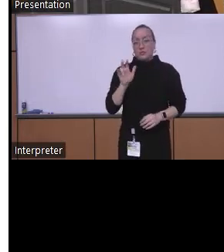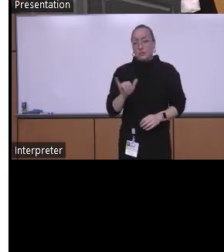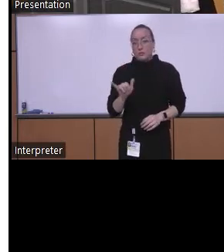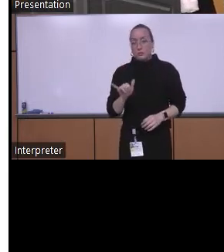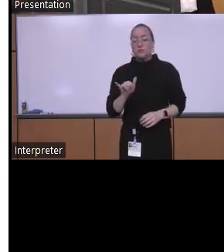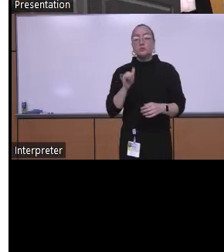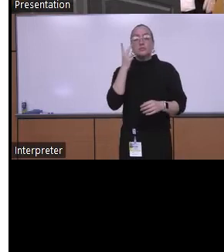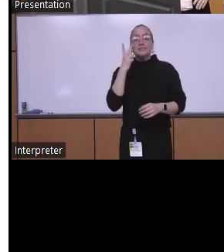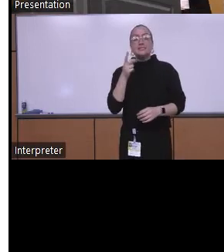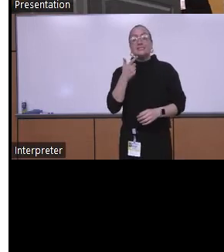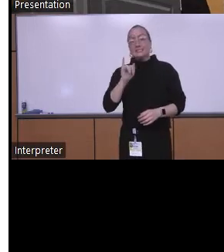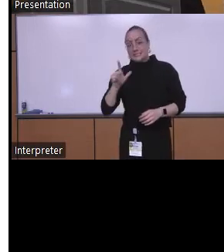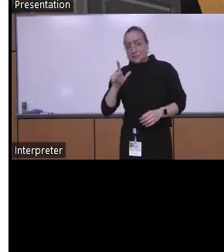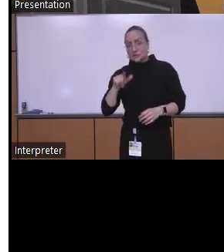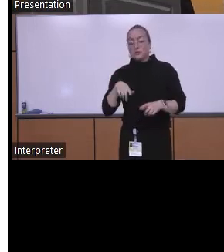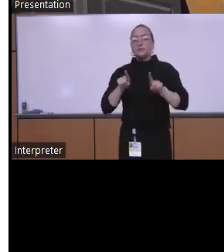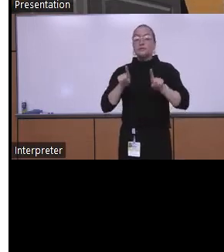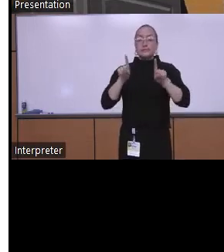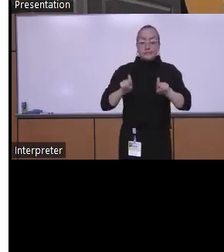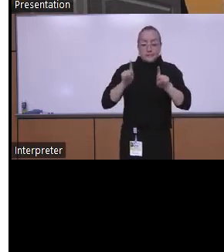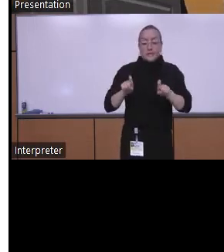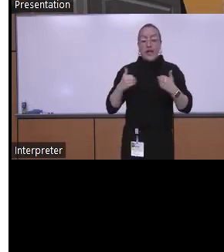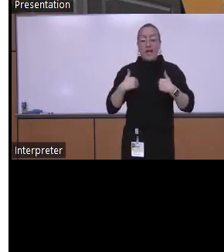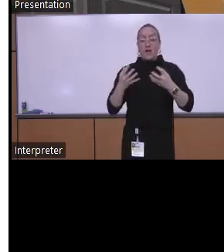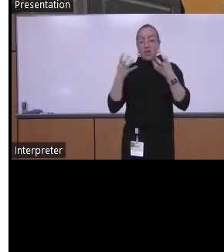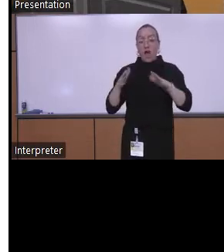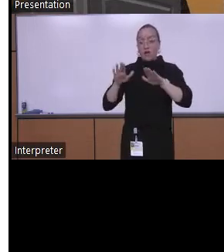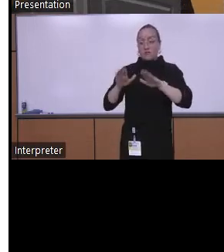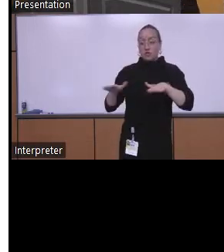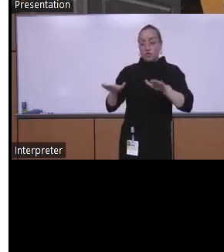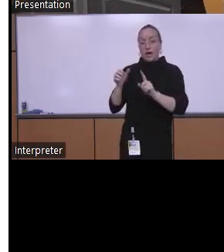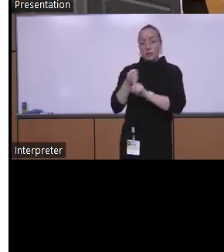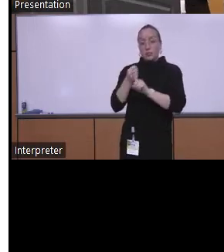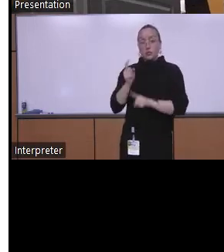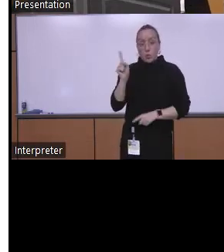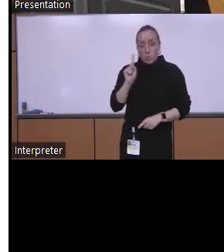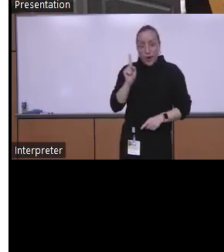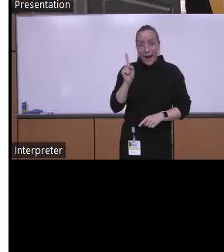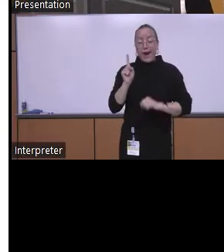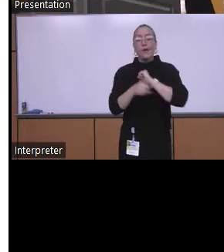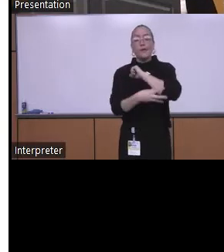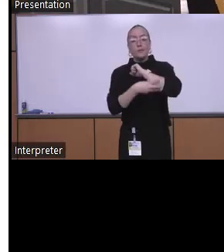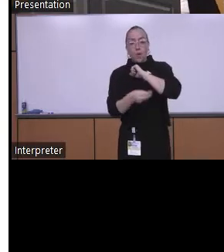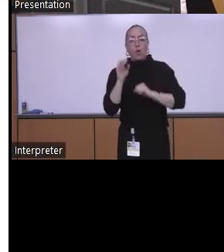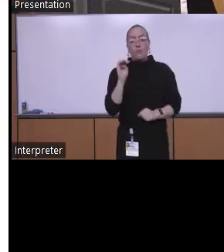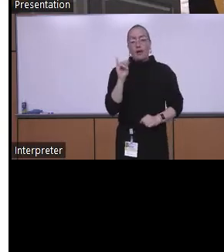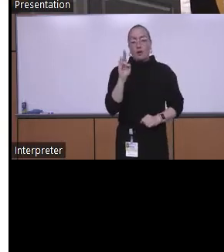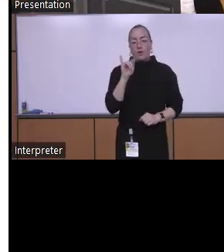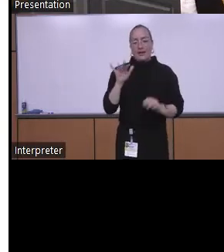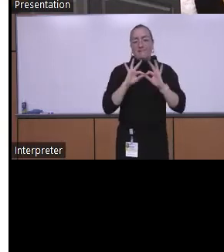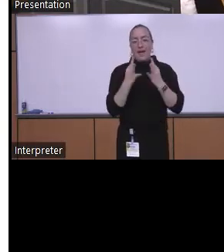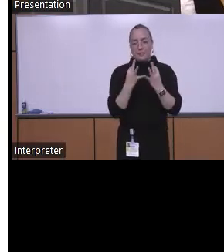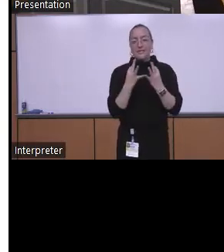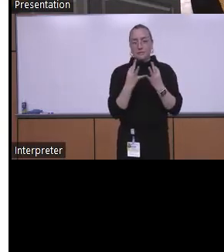same David Gill testified on the higher incidence of child abuse in poor and minority families, saying, that the increased incidence is not just because